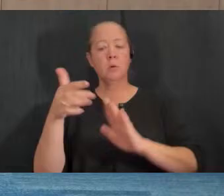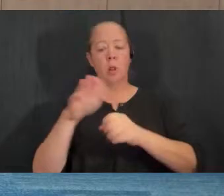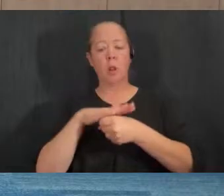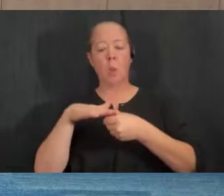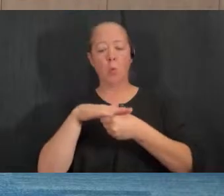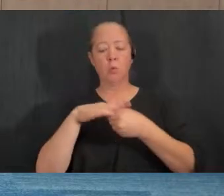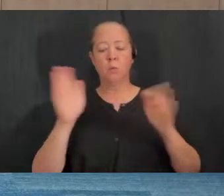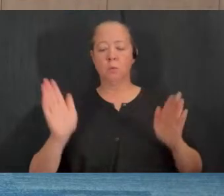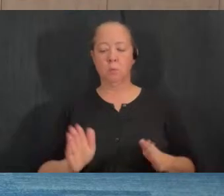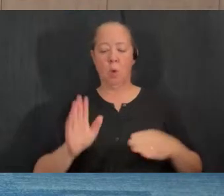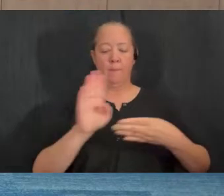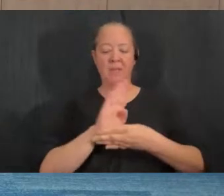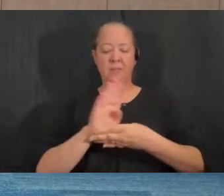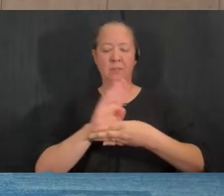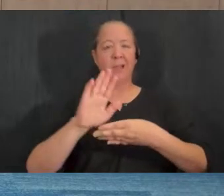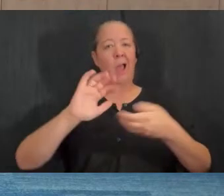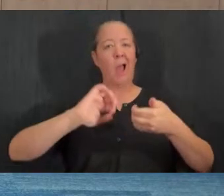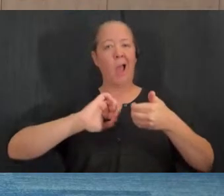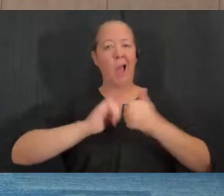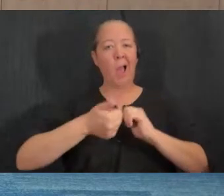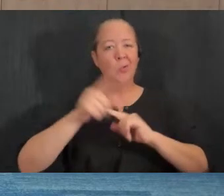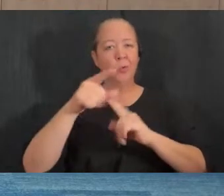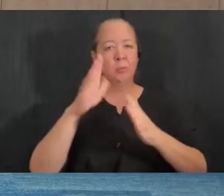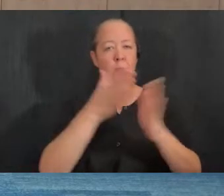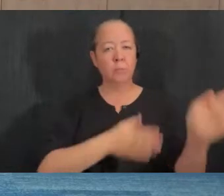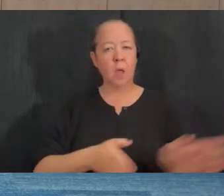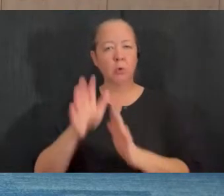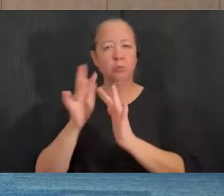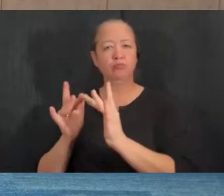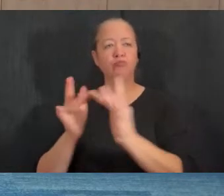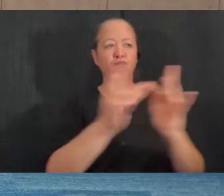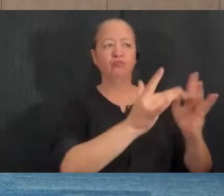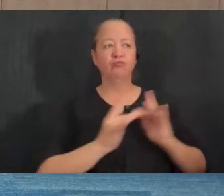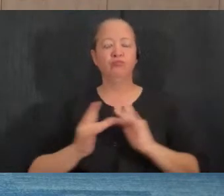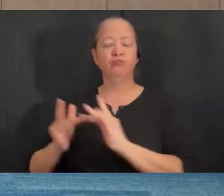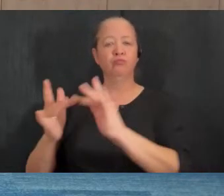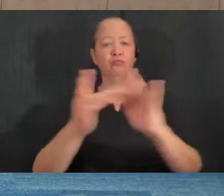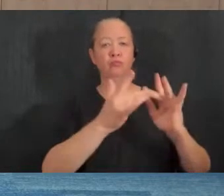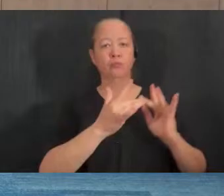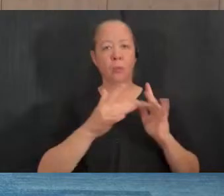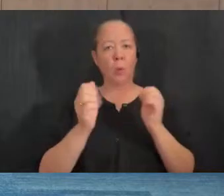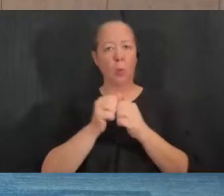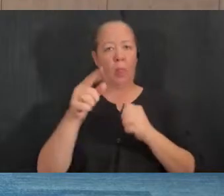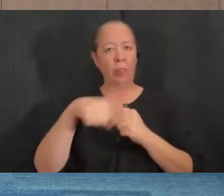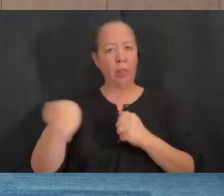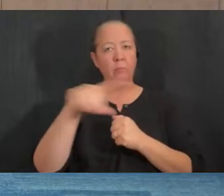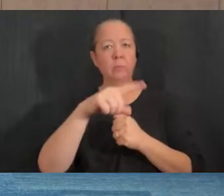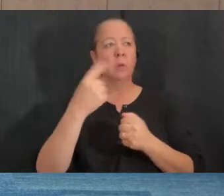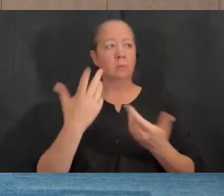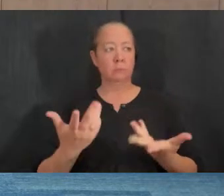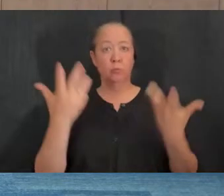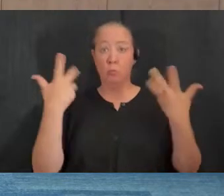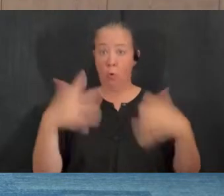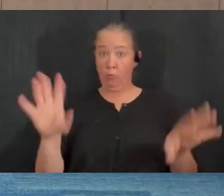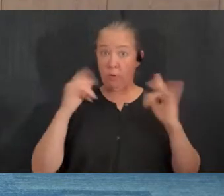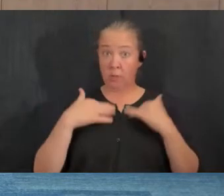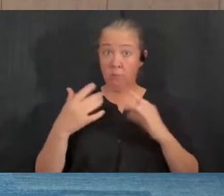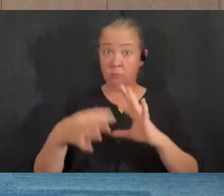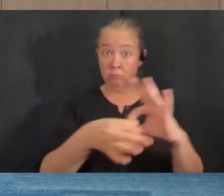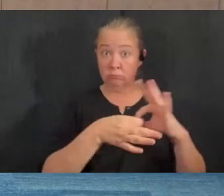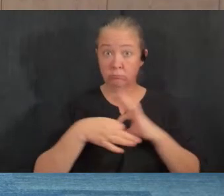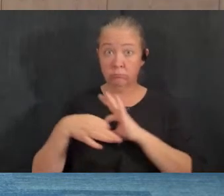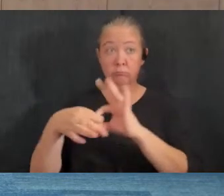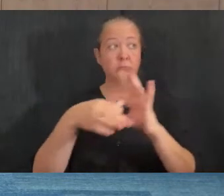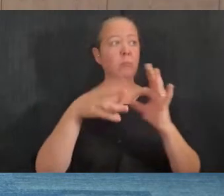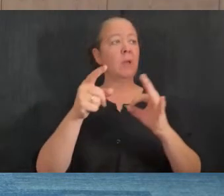strip malls, sort of across and across the other way. And like whether you've connected with them and how like you're planning